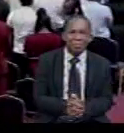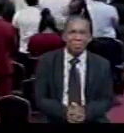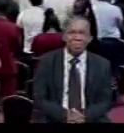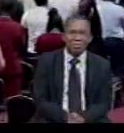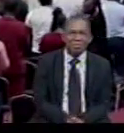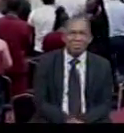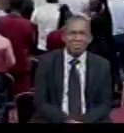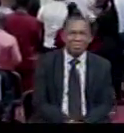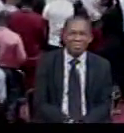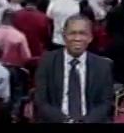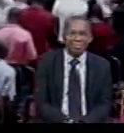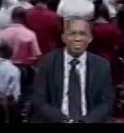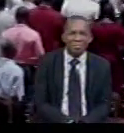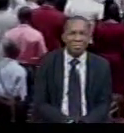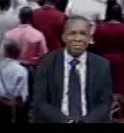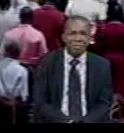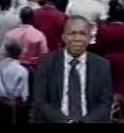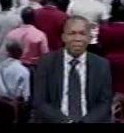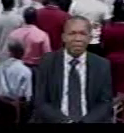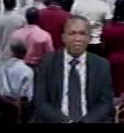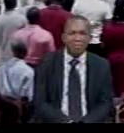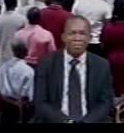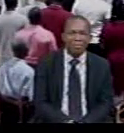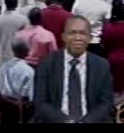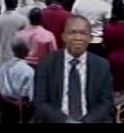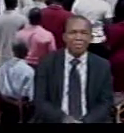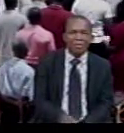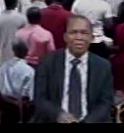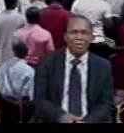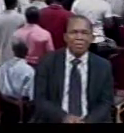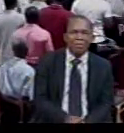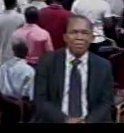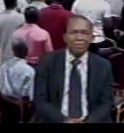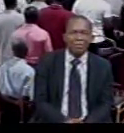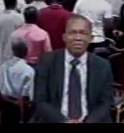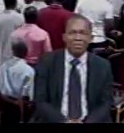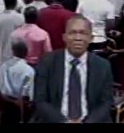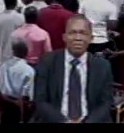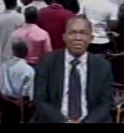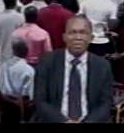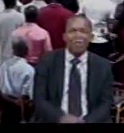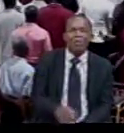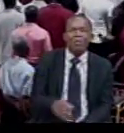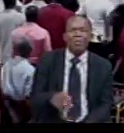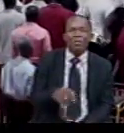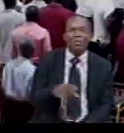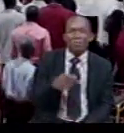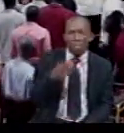more. We now call on Pentecost Choir to give us a rendition.